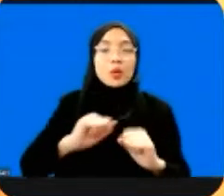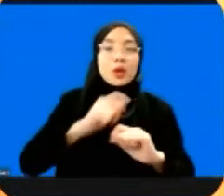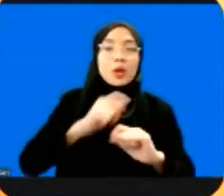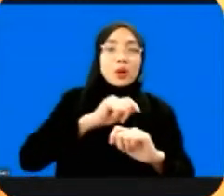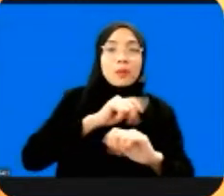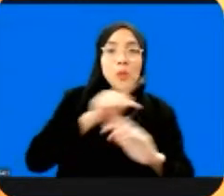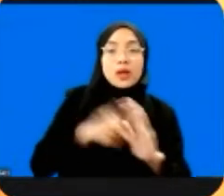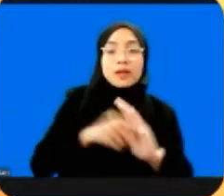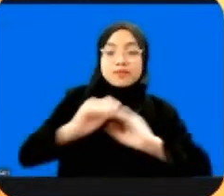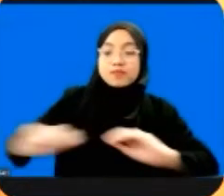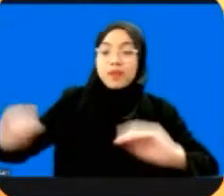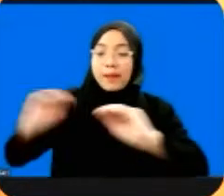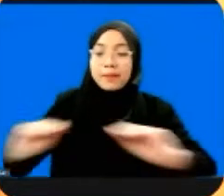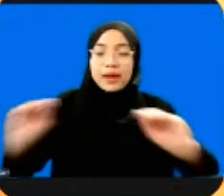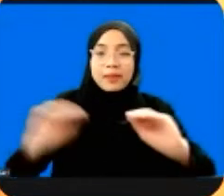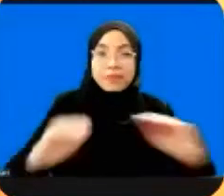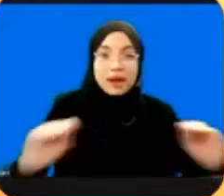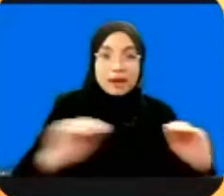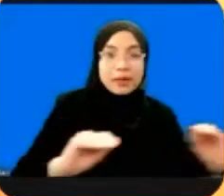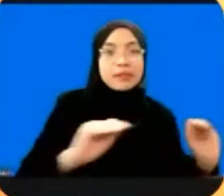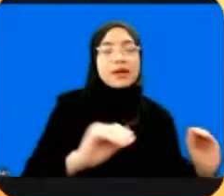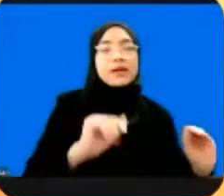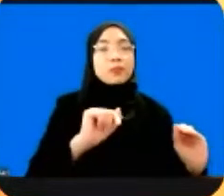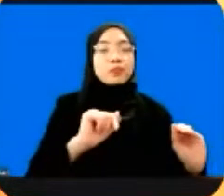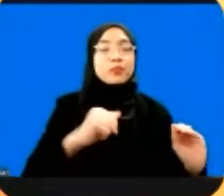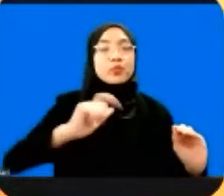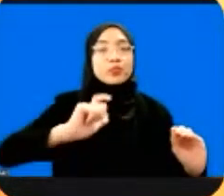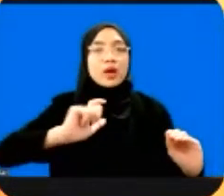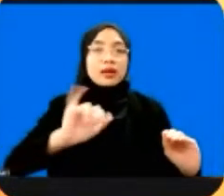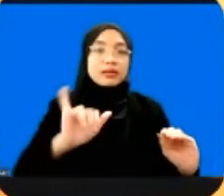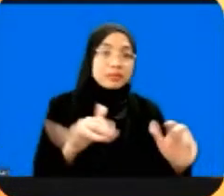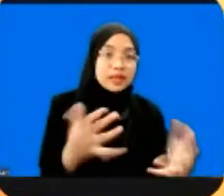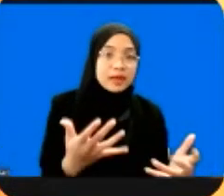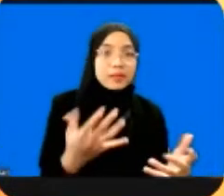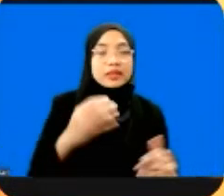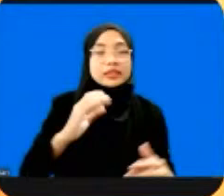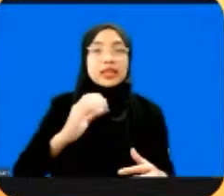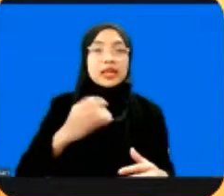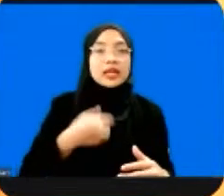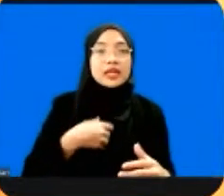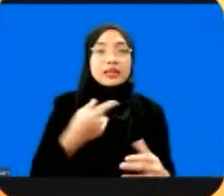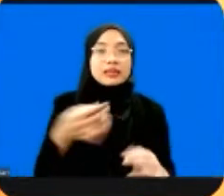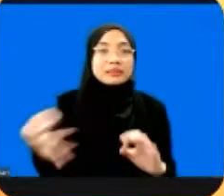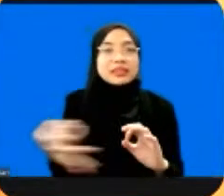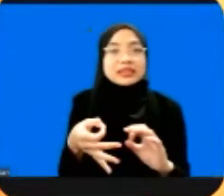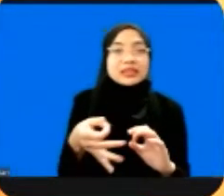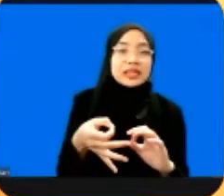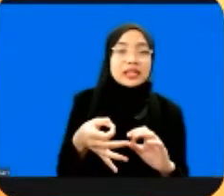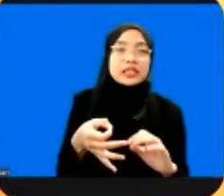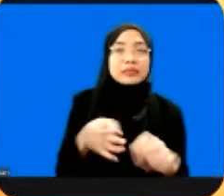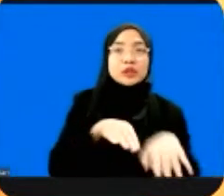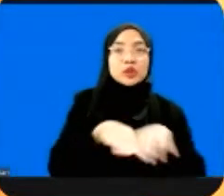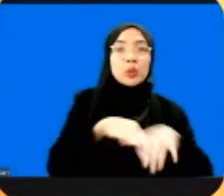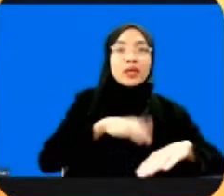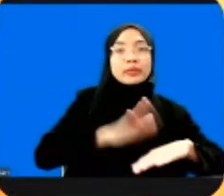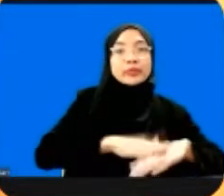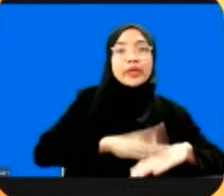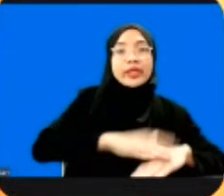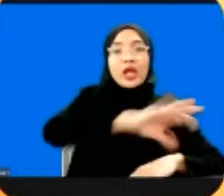with the local wisdom approach and try to fulfill needs